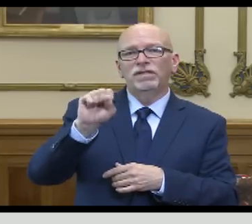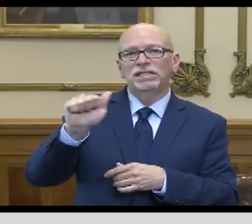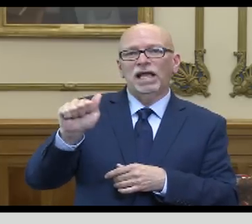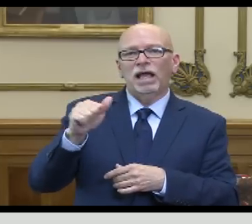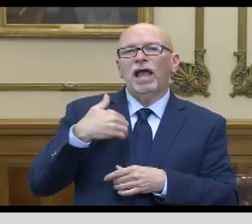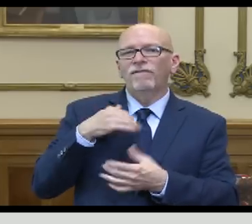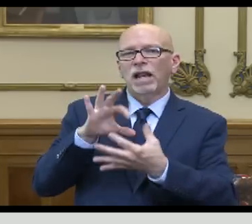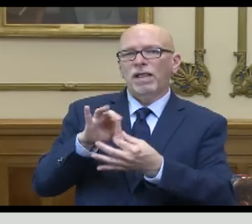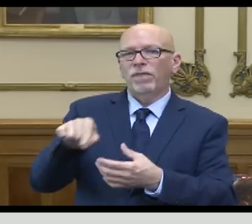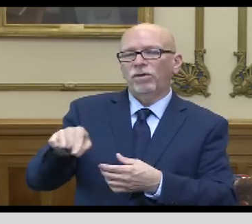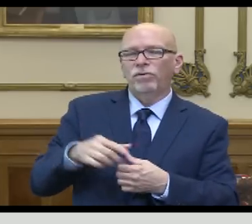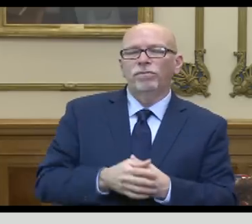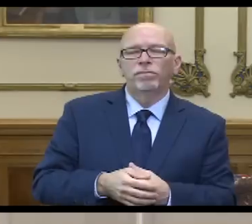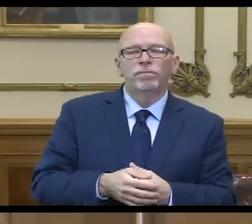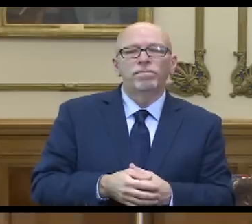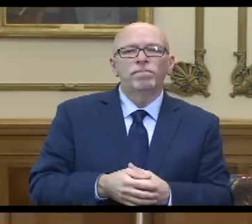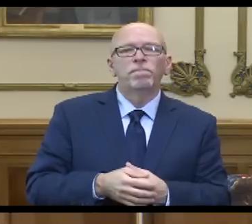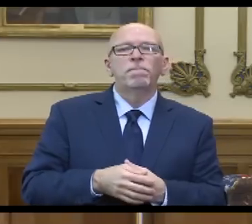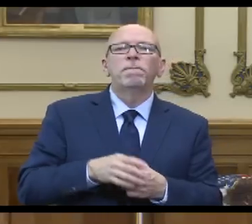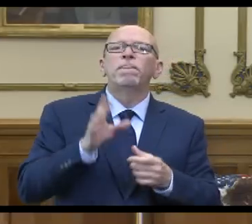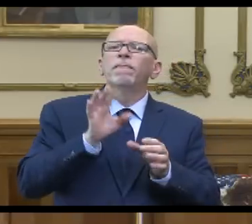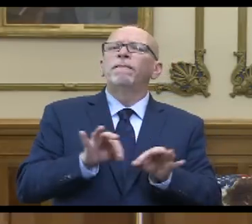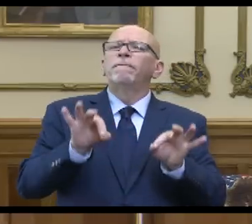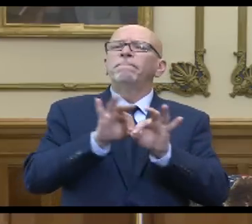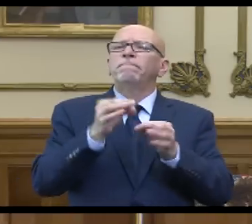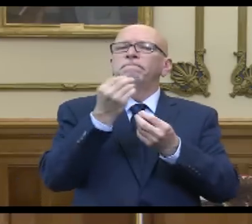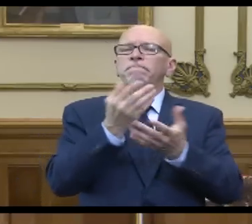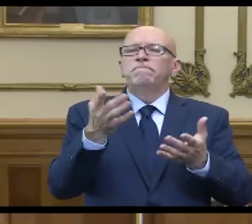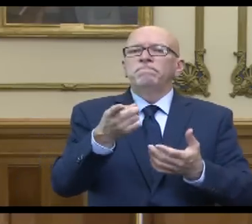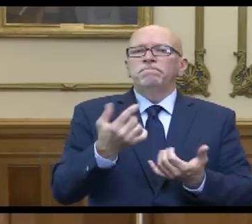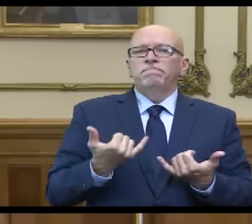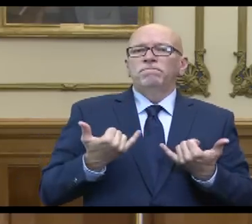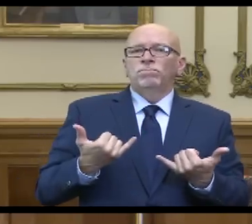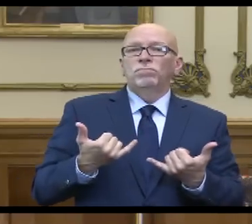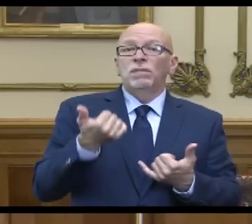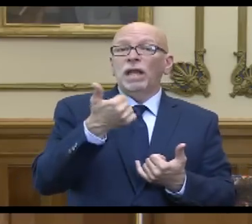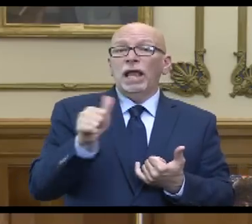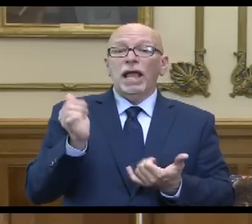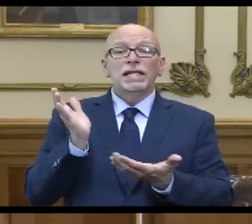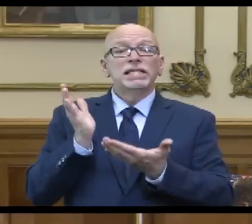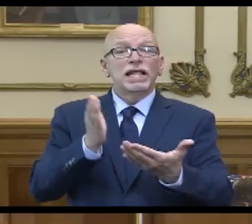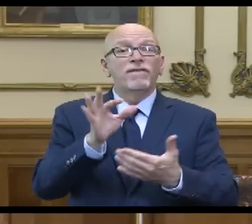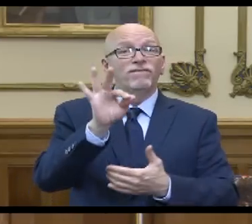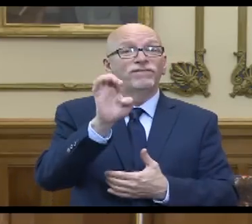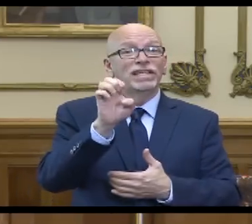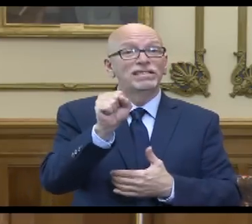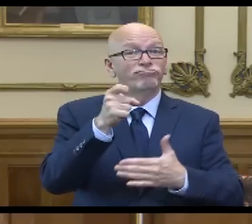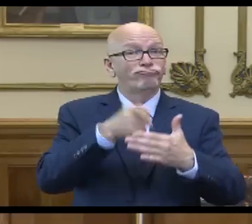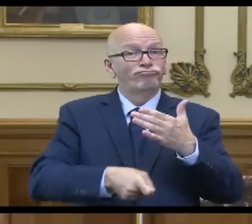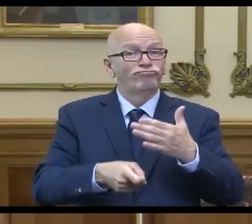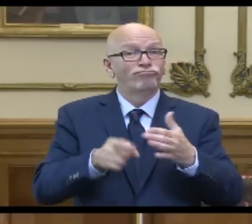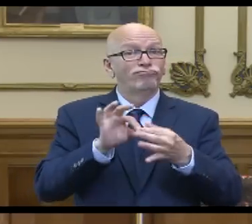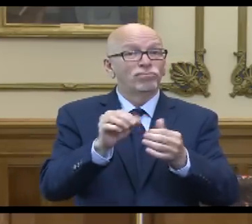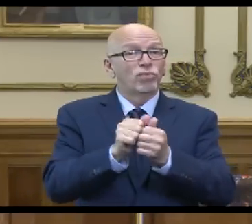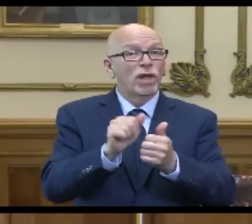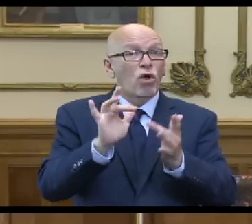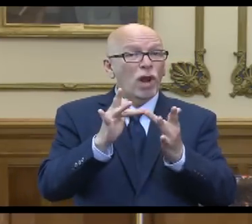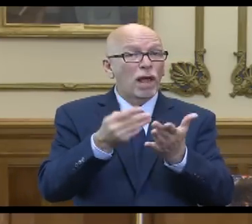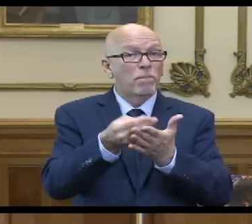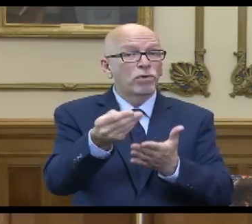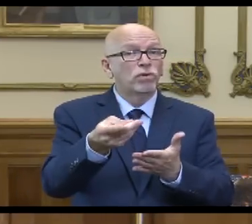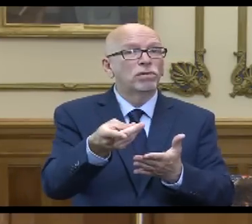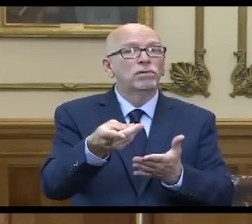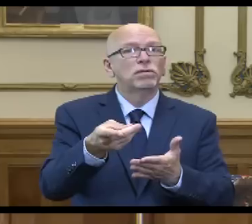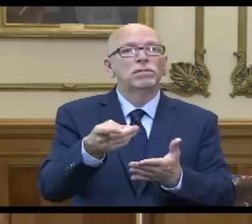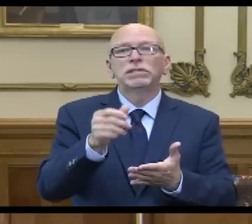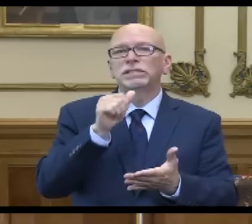indiana.gov/FSSA. It is important to note that currently any delivery fees that may apply to the online purchase may not